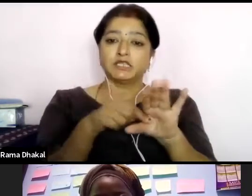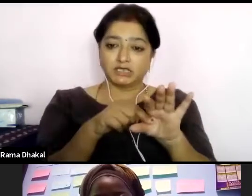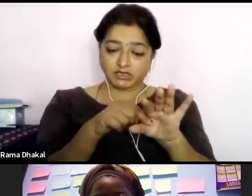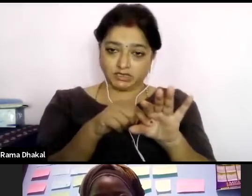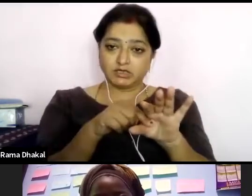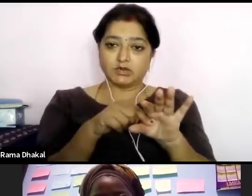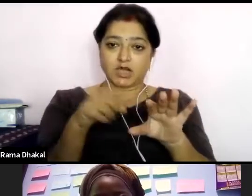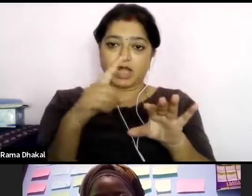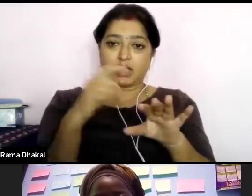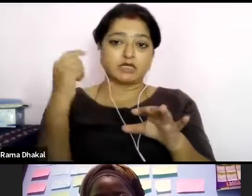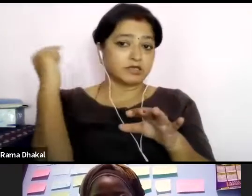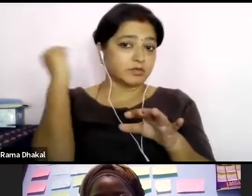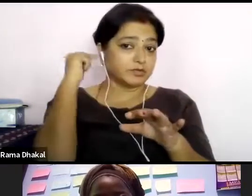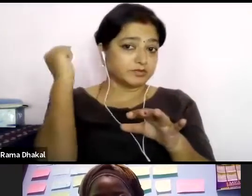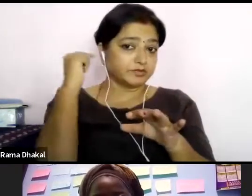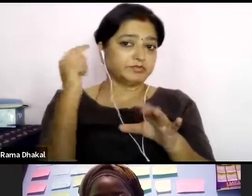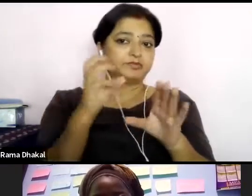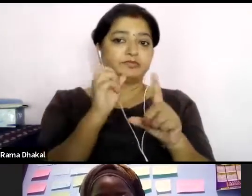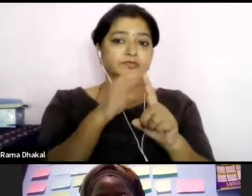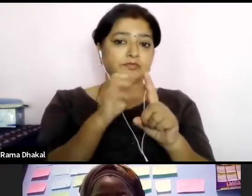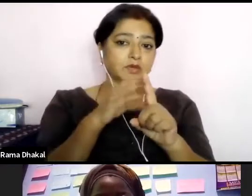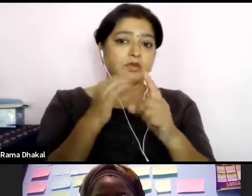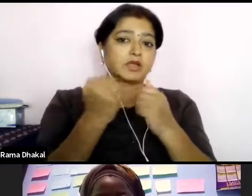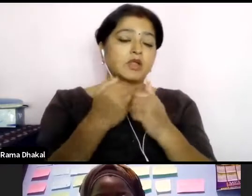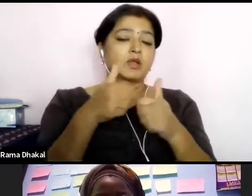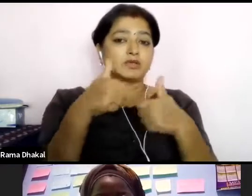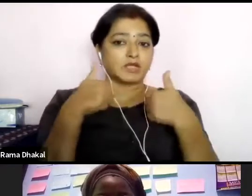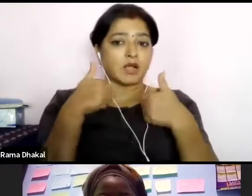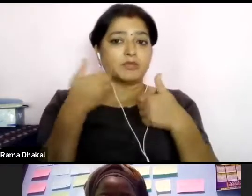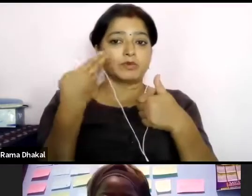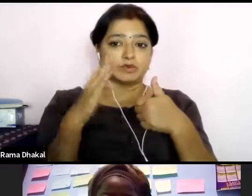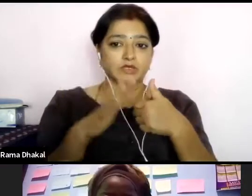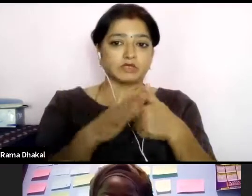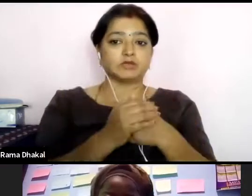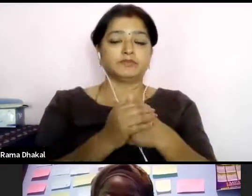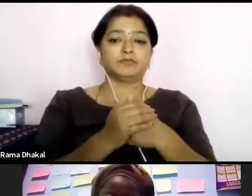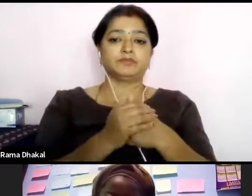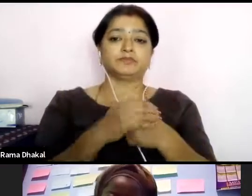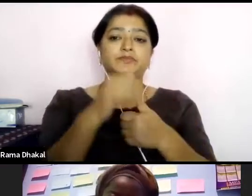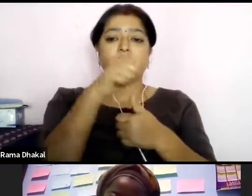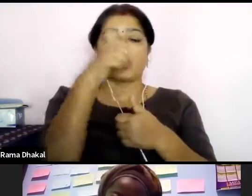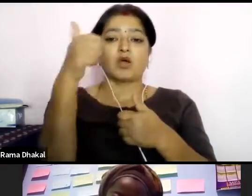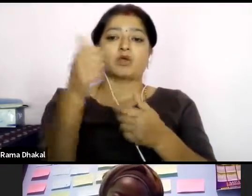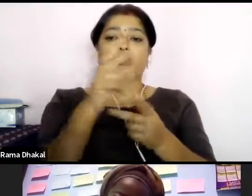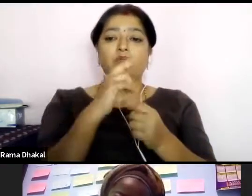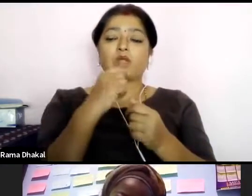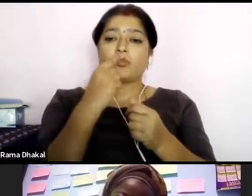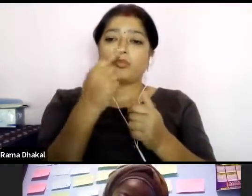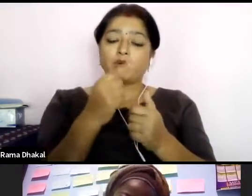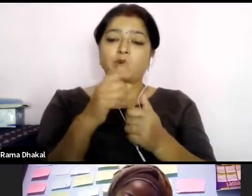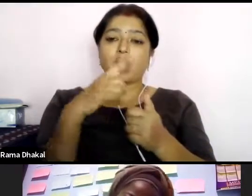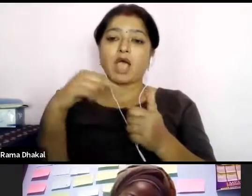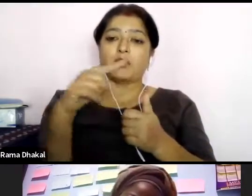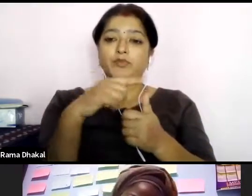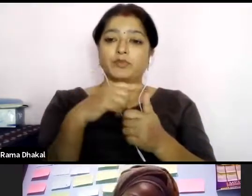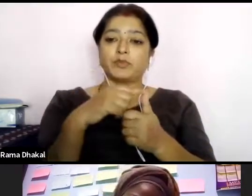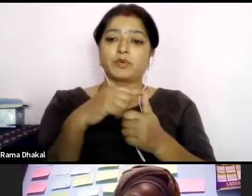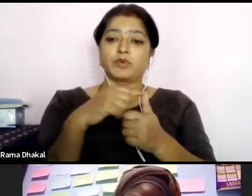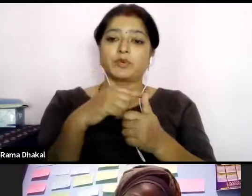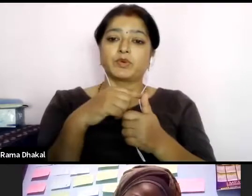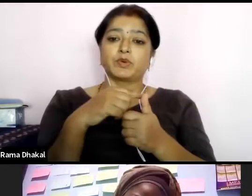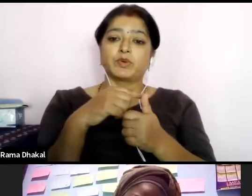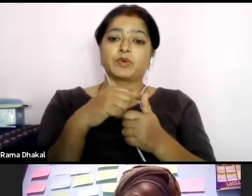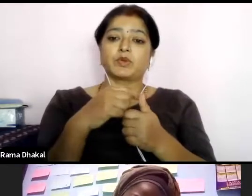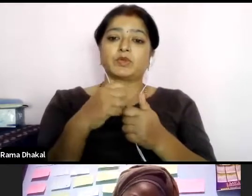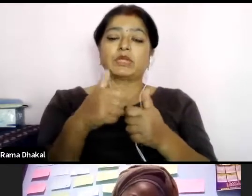of the ownership of our strength and the fact that we have survived before the pandemic on a shoestring